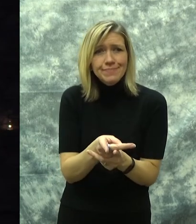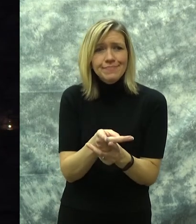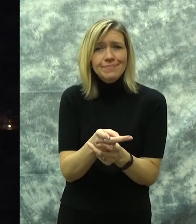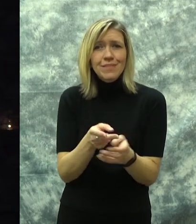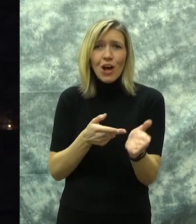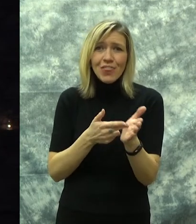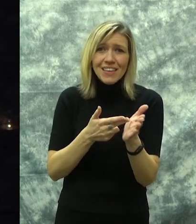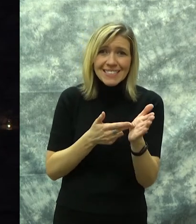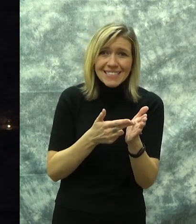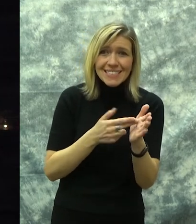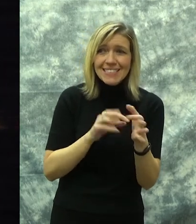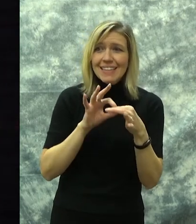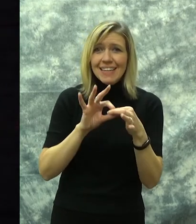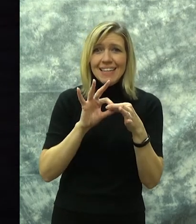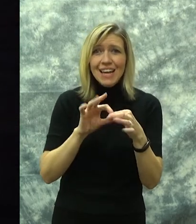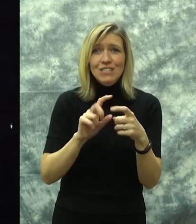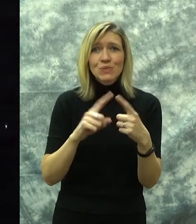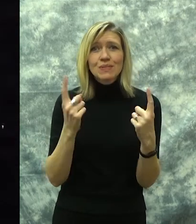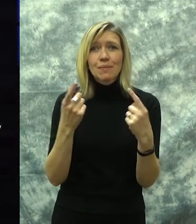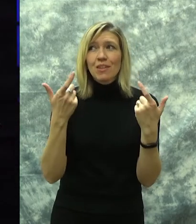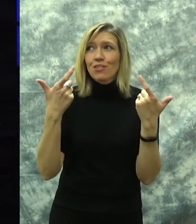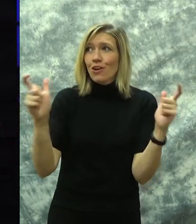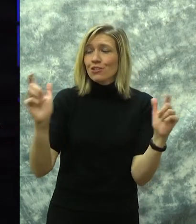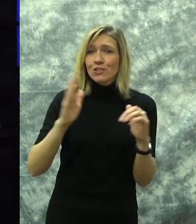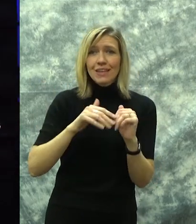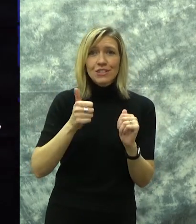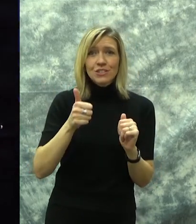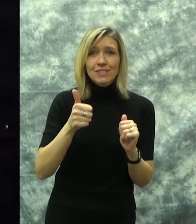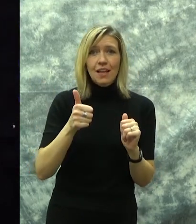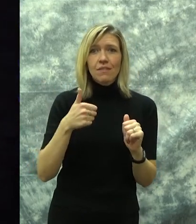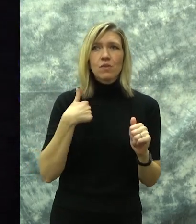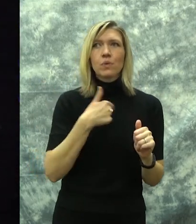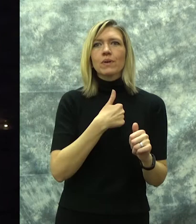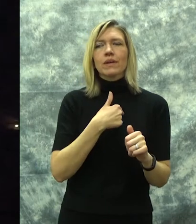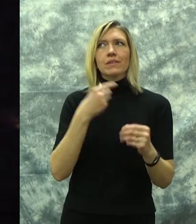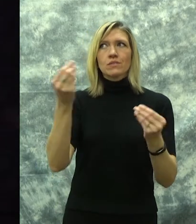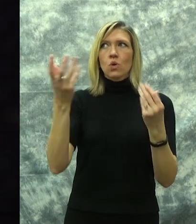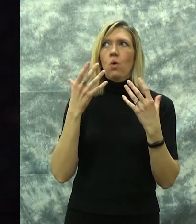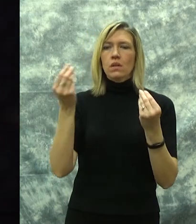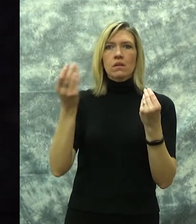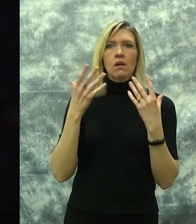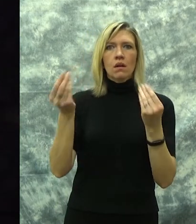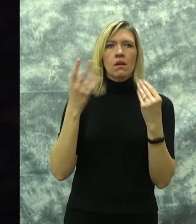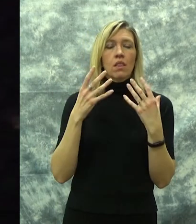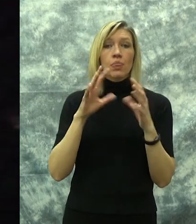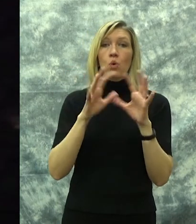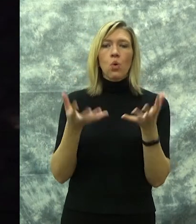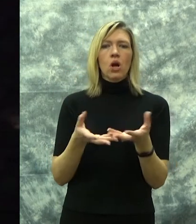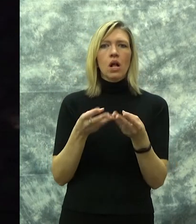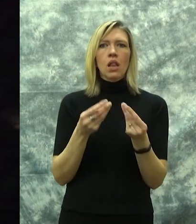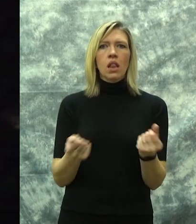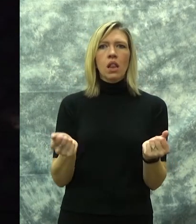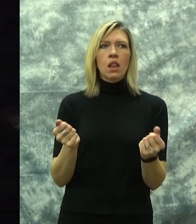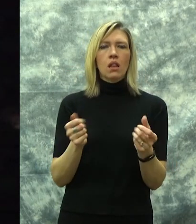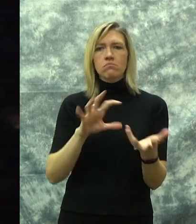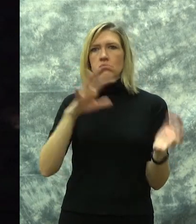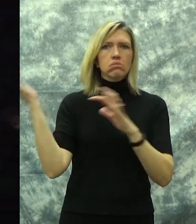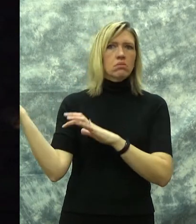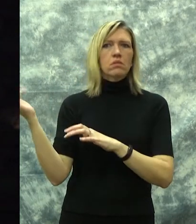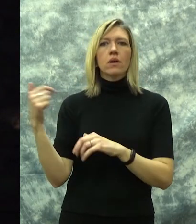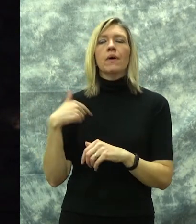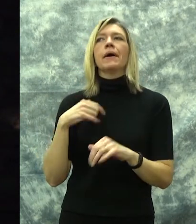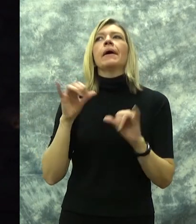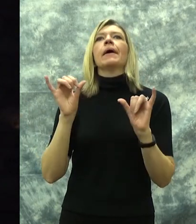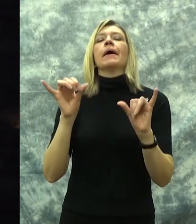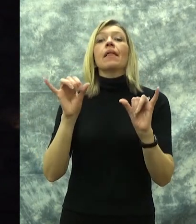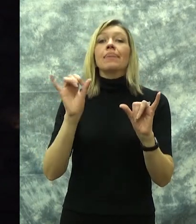connection to something larger than yourself when we're constantly told that the world is falling apart around us. And that deserves some appreciation